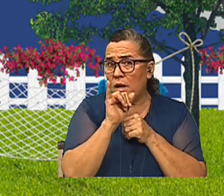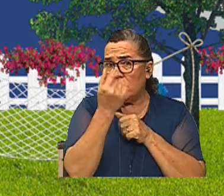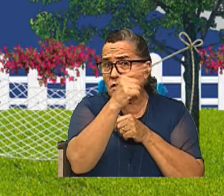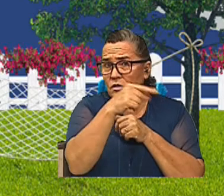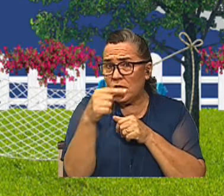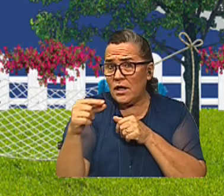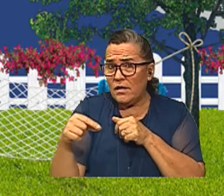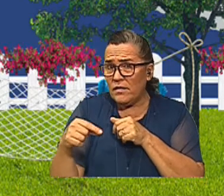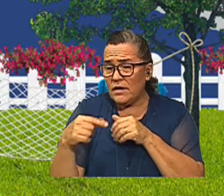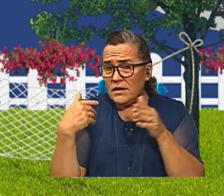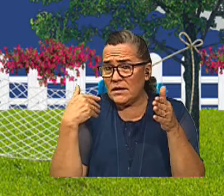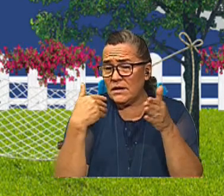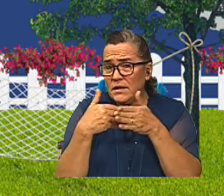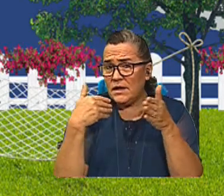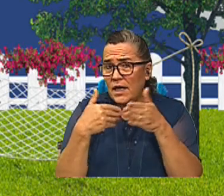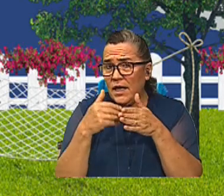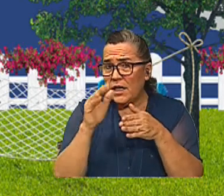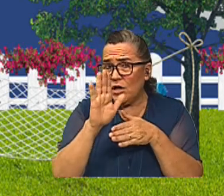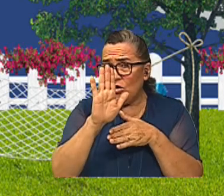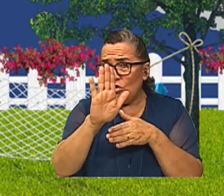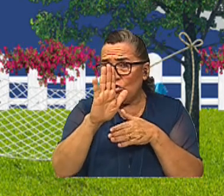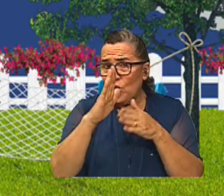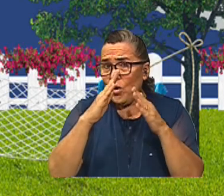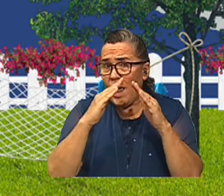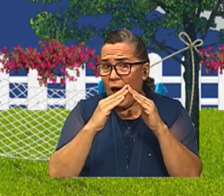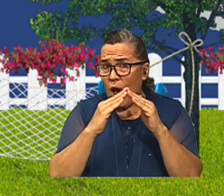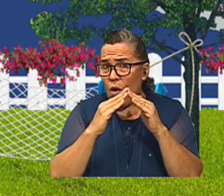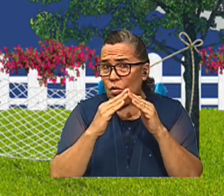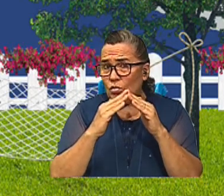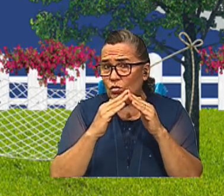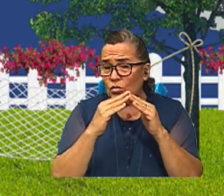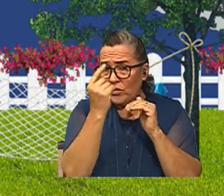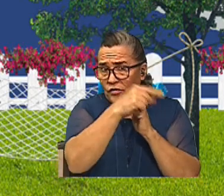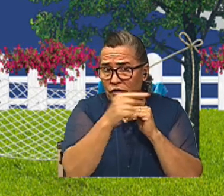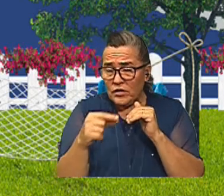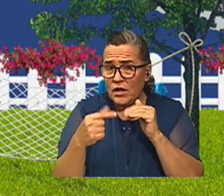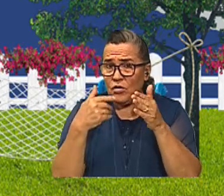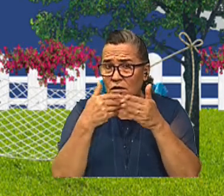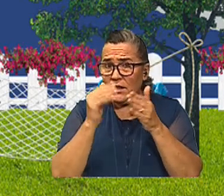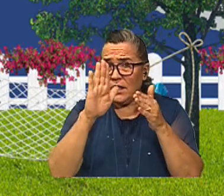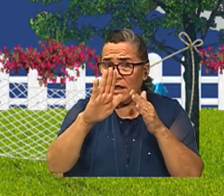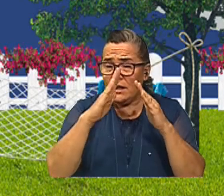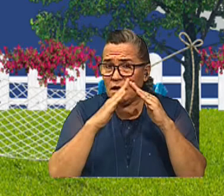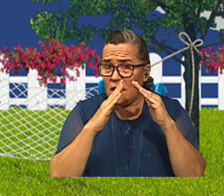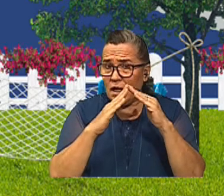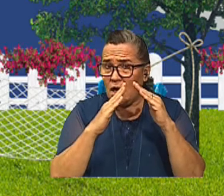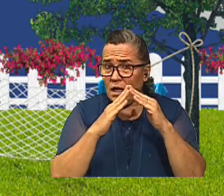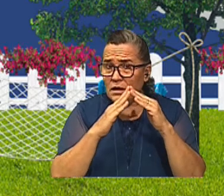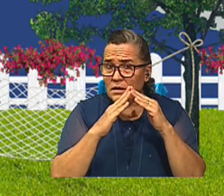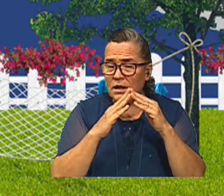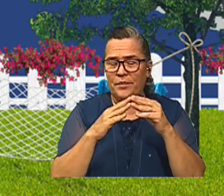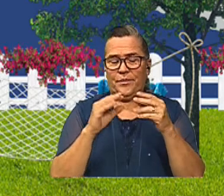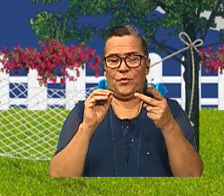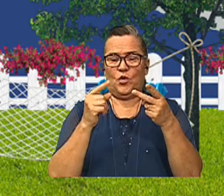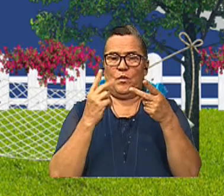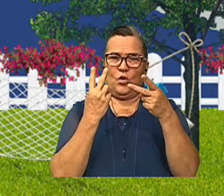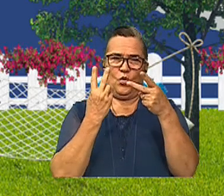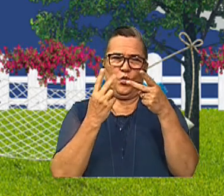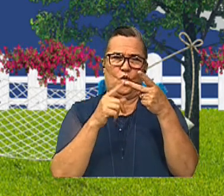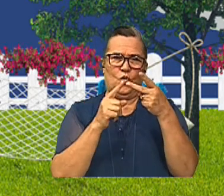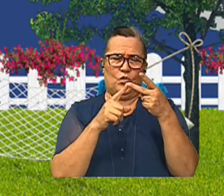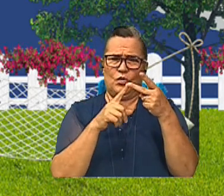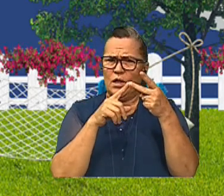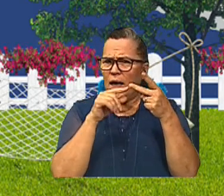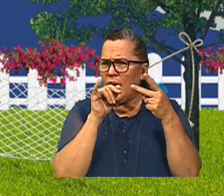rivers near your house? Rivers near your house? Number 2, are